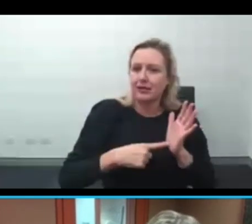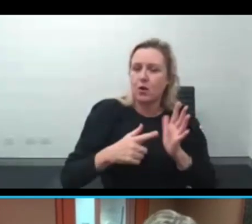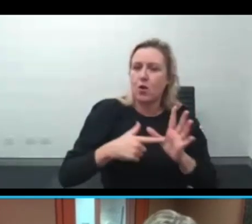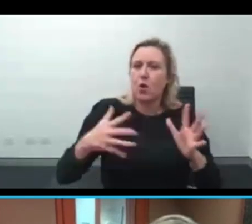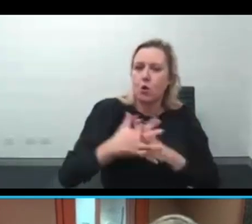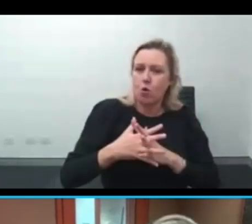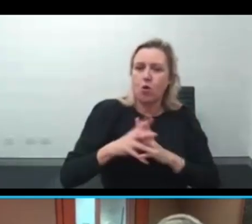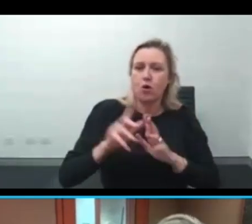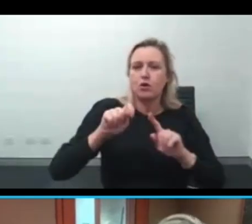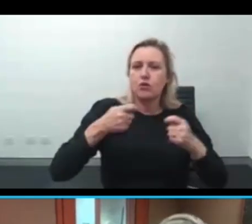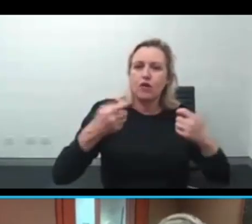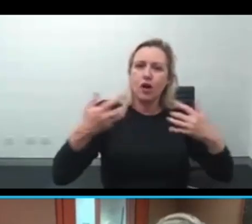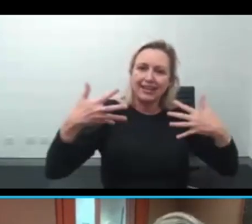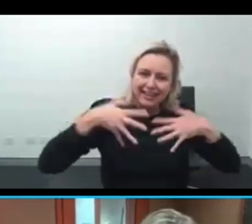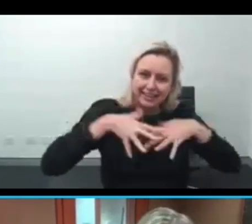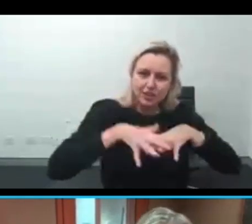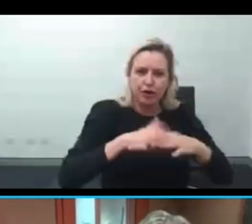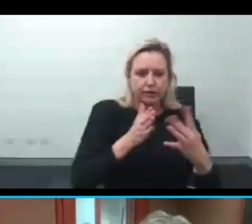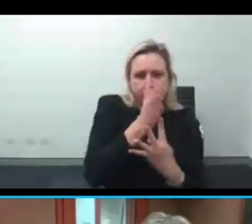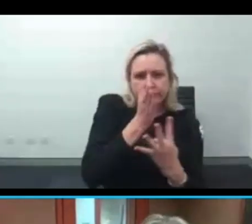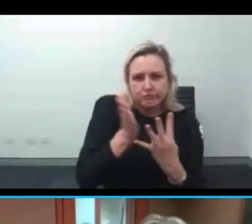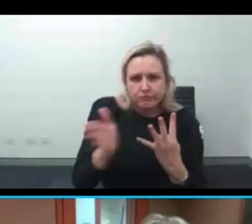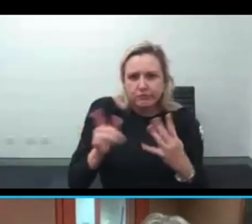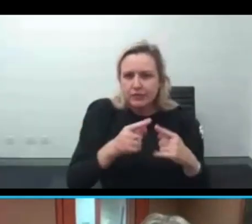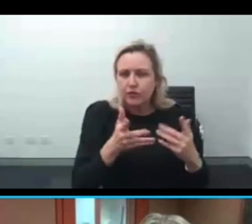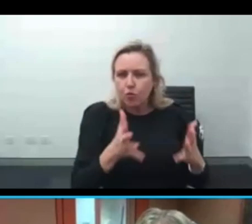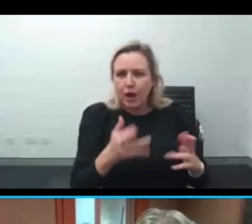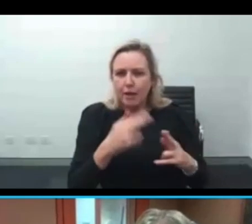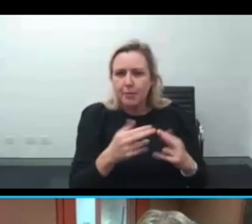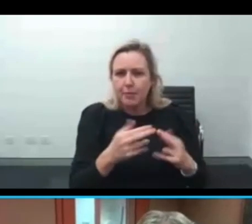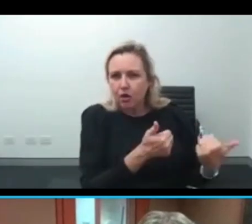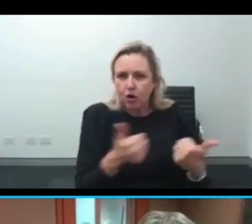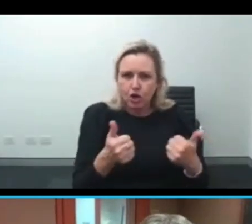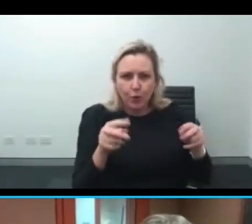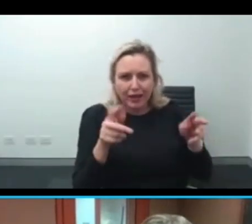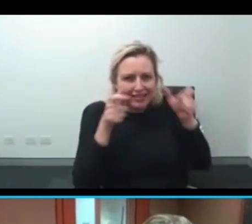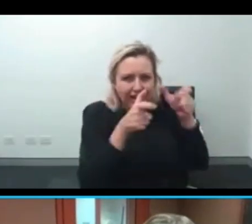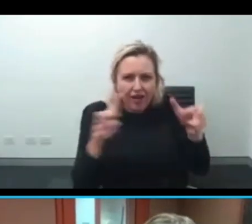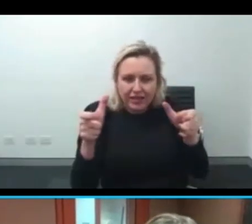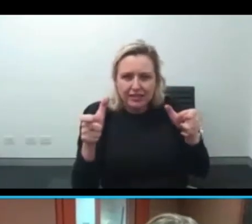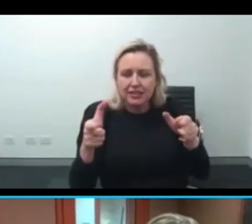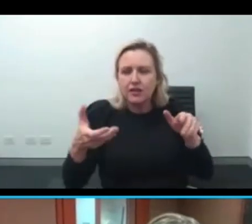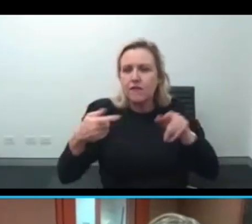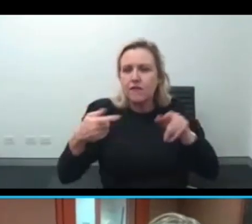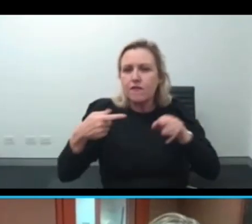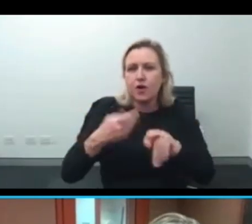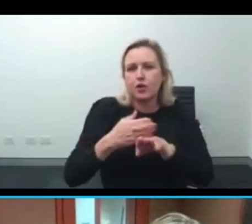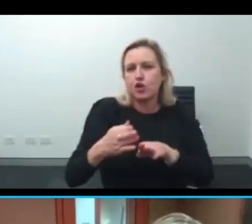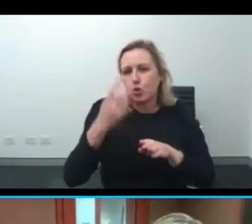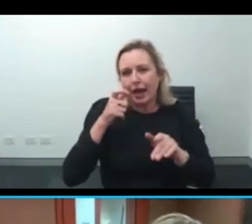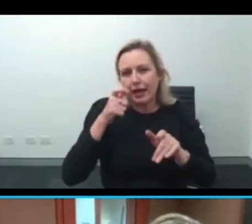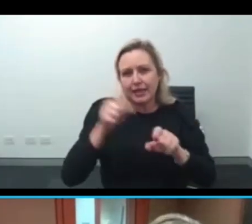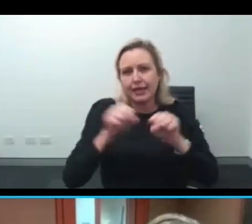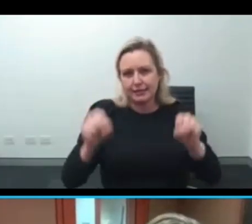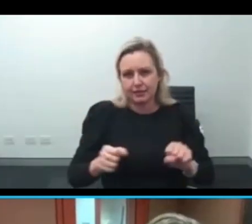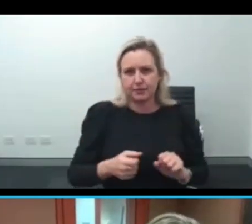an integrated suite of measures and ongoing effective governance and stewardship of the new aged care system. So